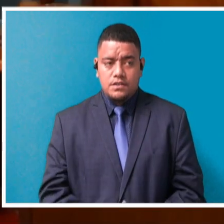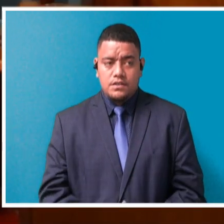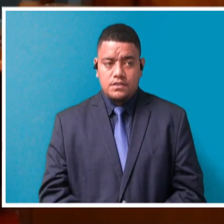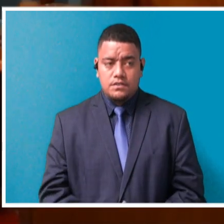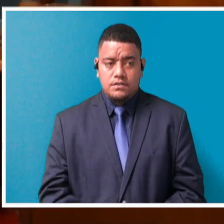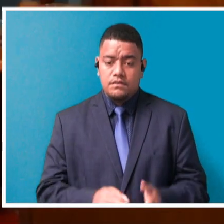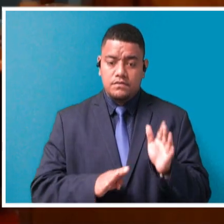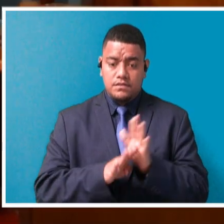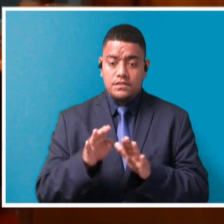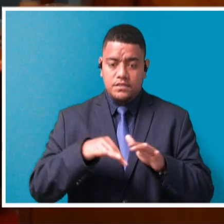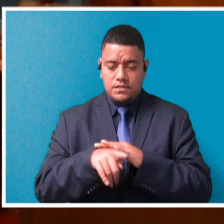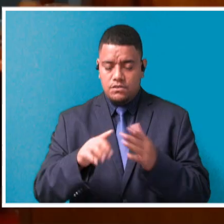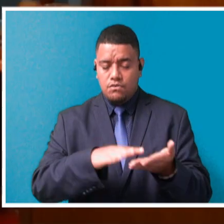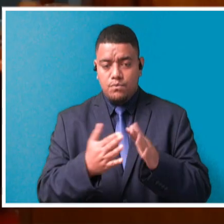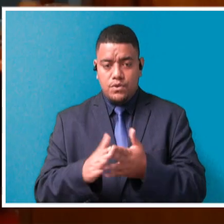resilience within communities.